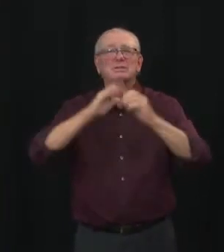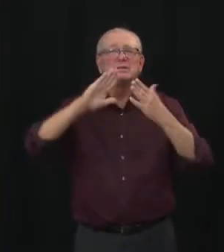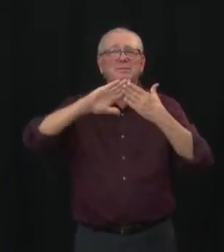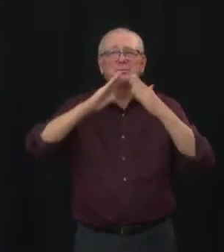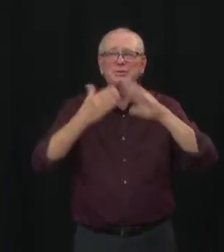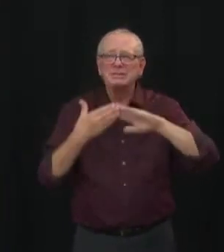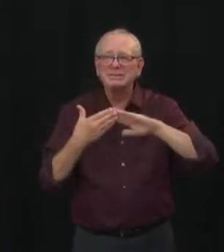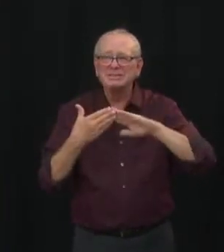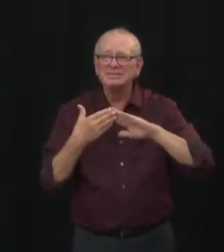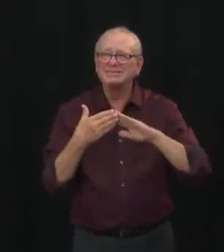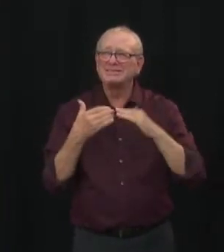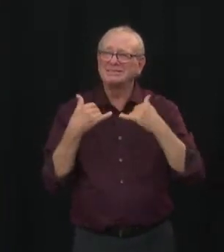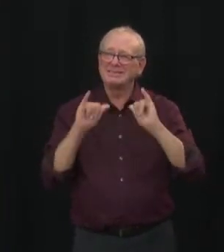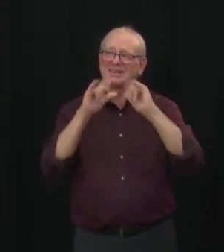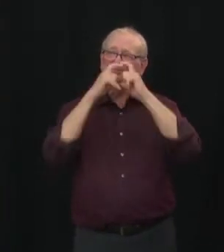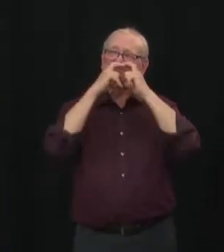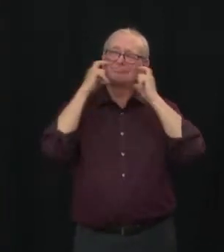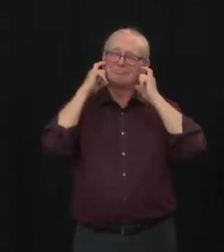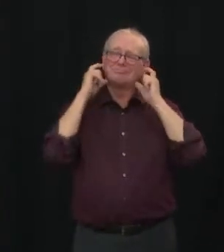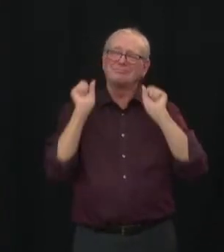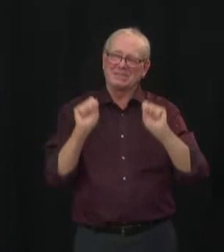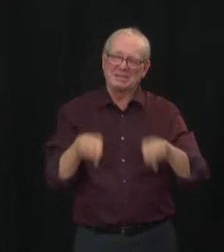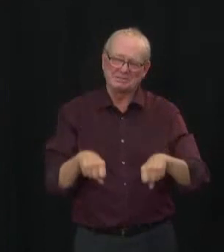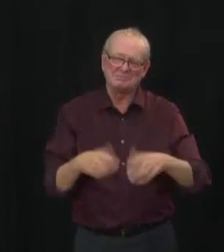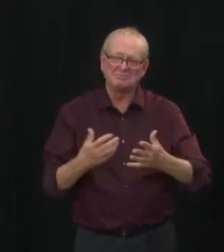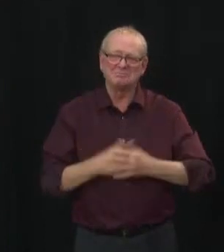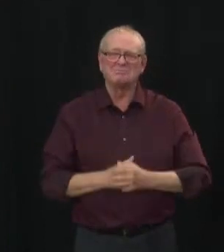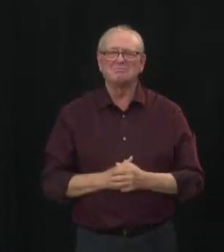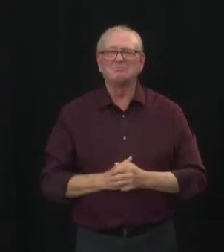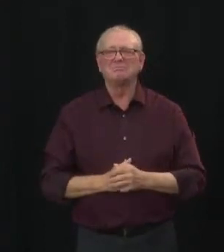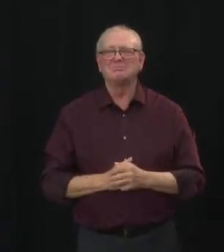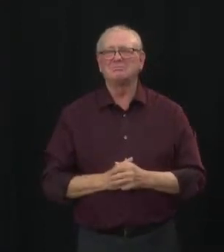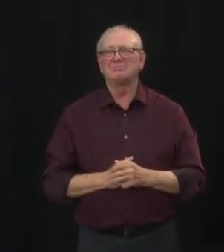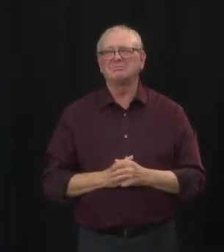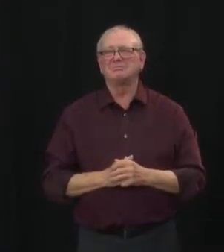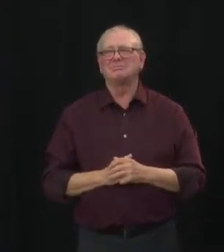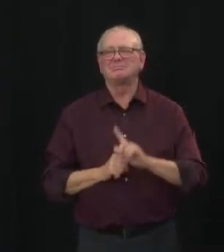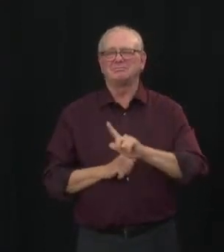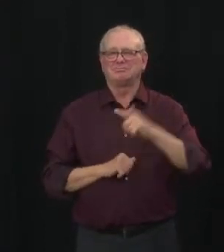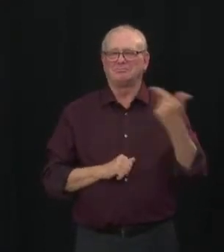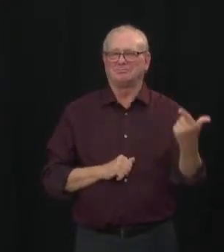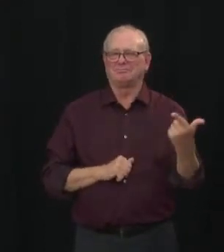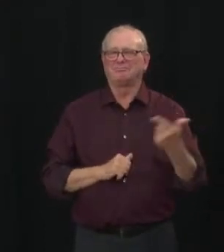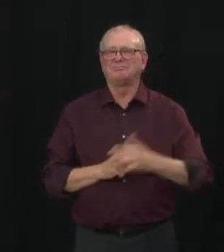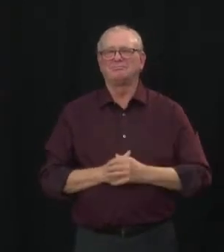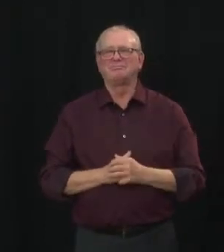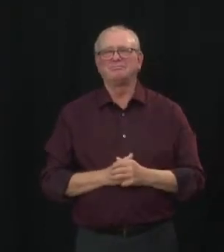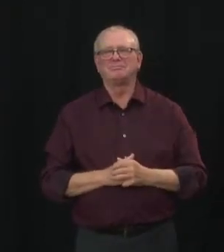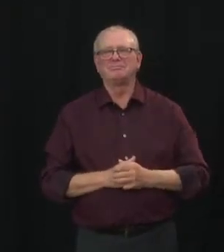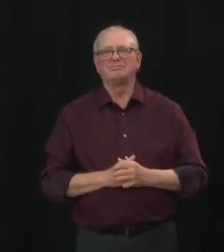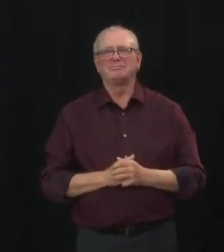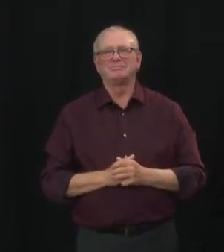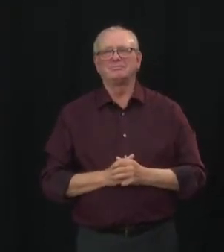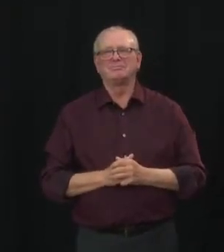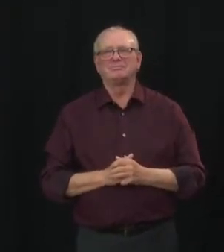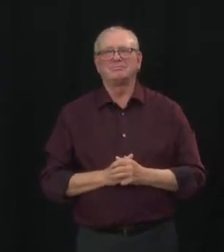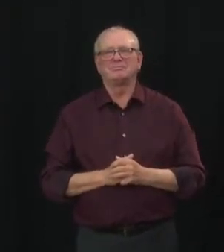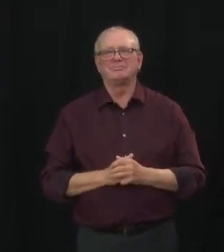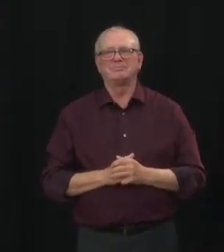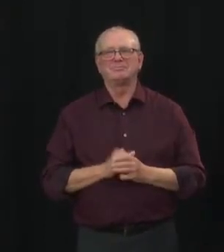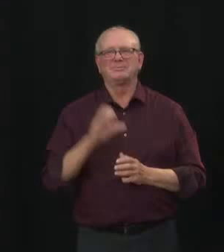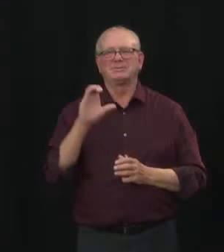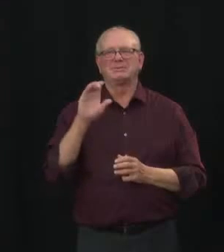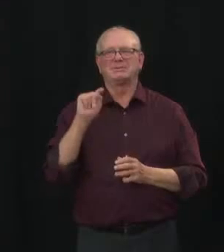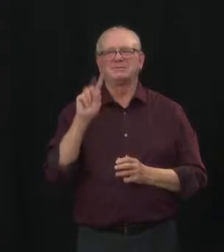that we can all take. Thanks, Dr. Hinshaw. We'll go to the next caller, please. Thank you. Matt Woodman, CTV.